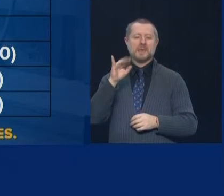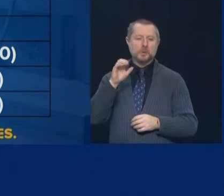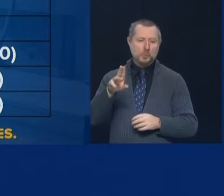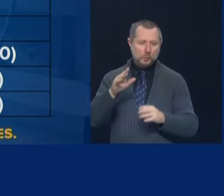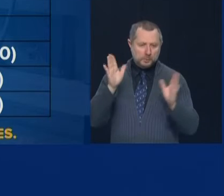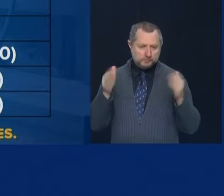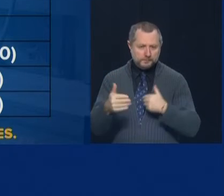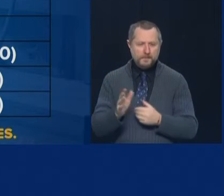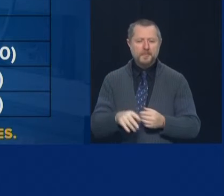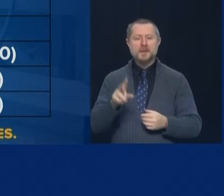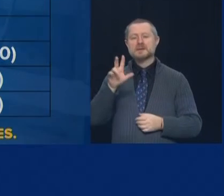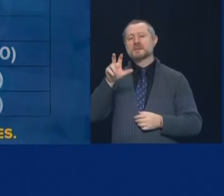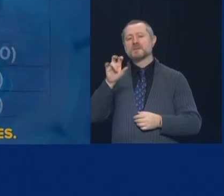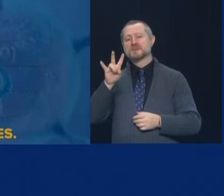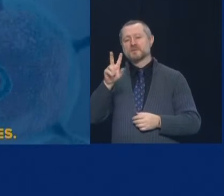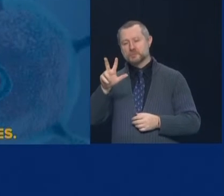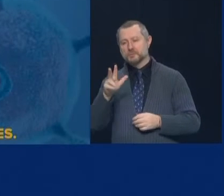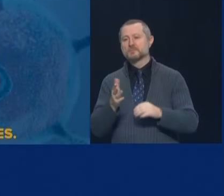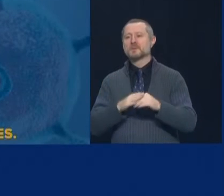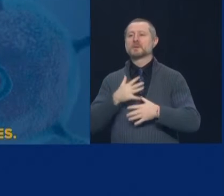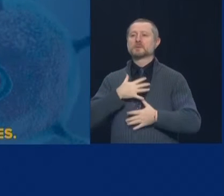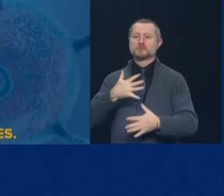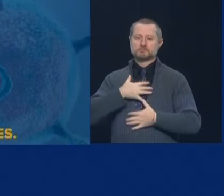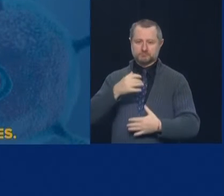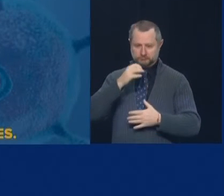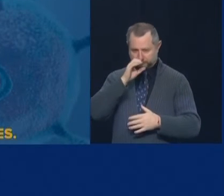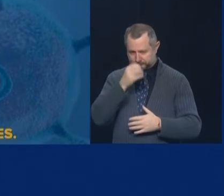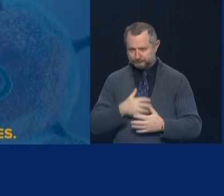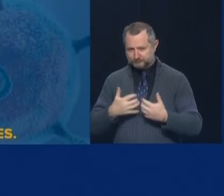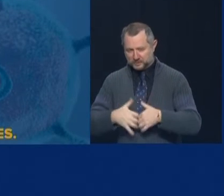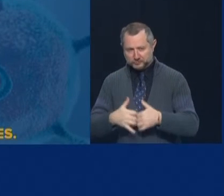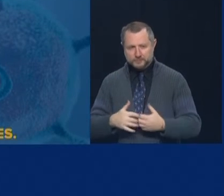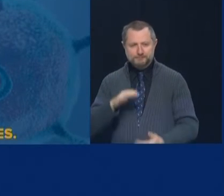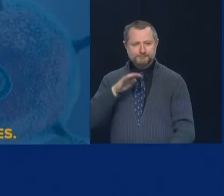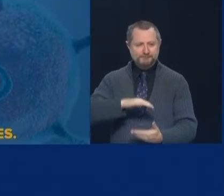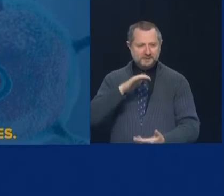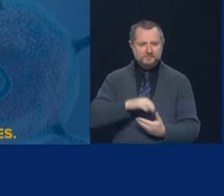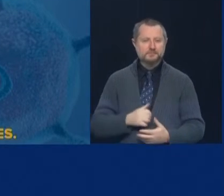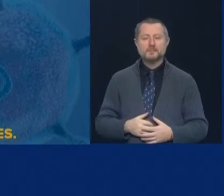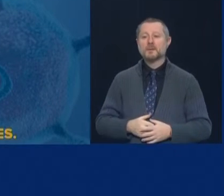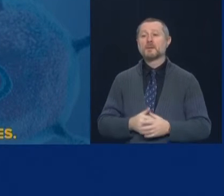373 intubations. You can see